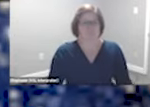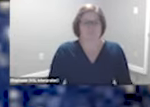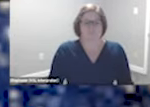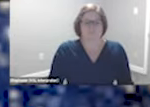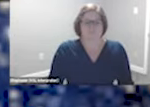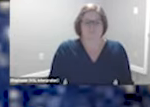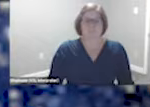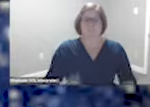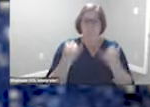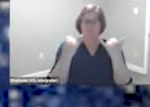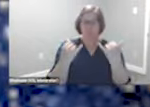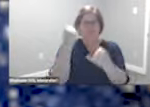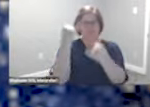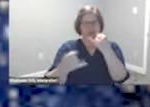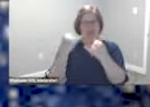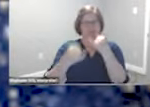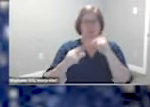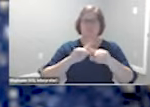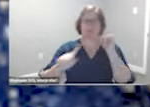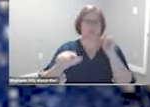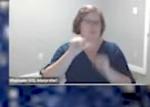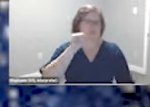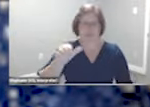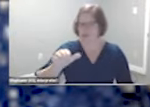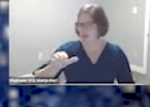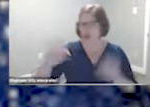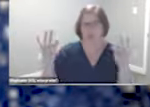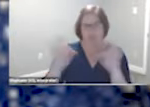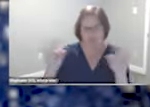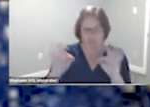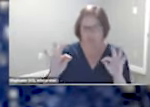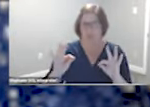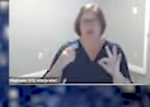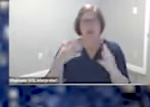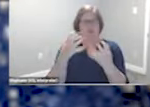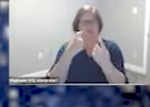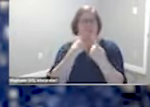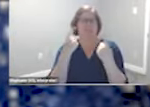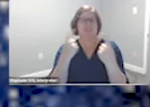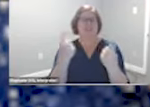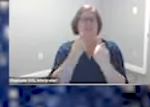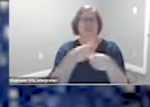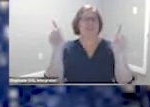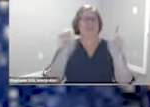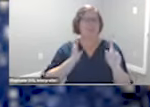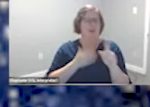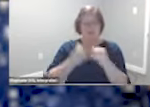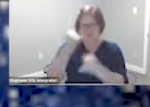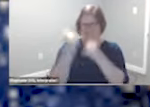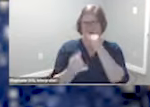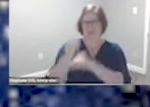Well, last but certainly not least, I am very excited to announce our final speaker of the day. I